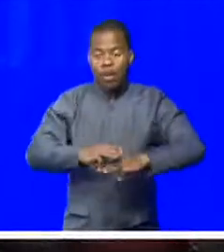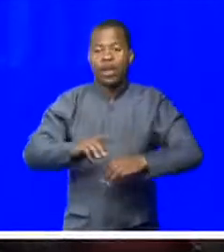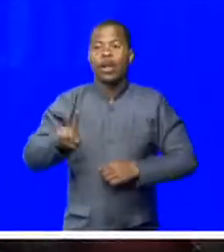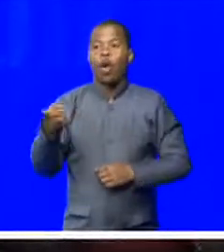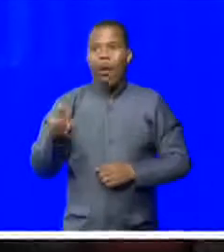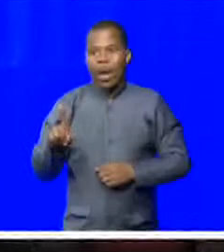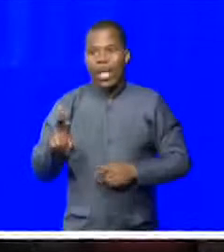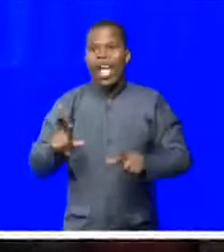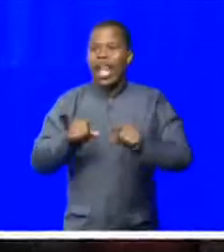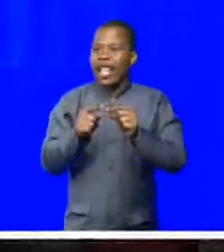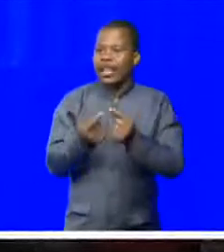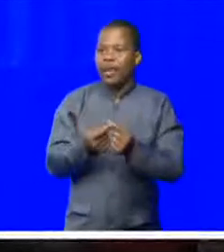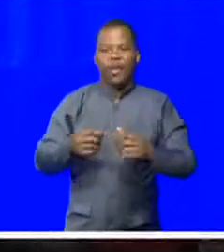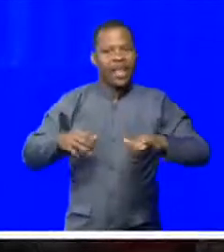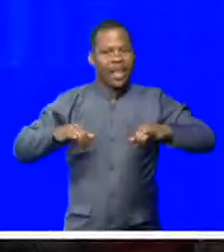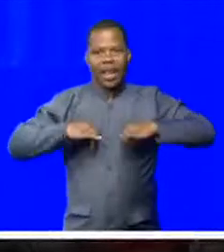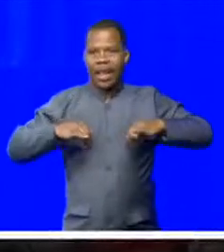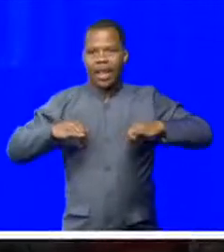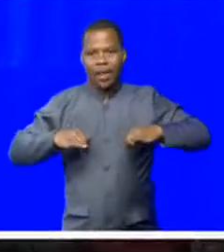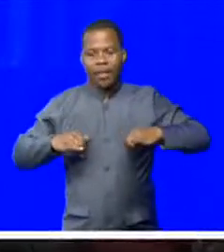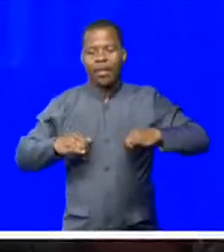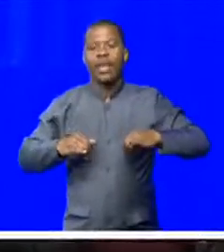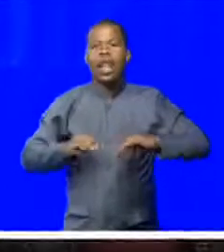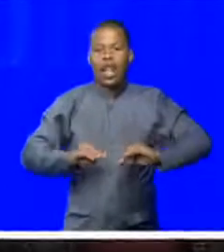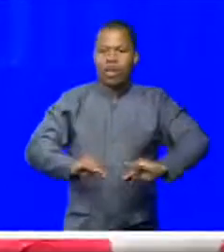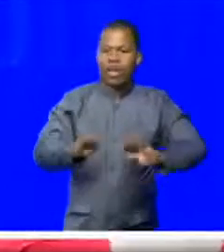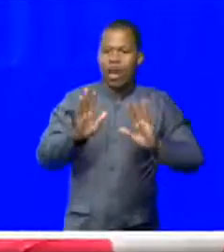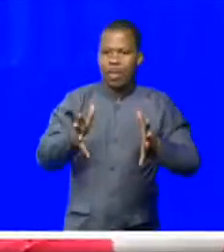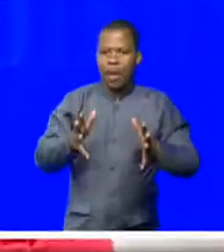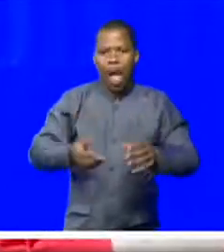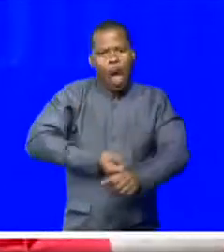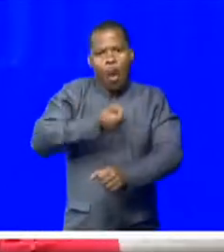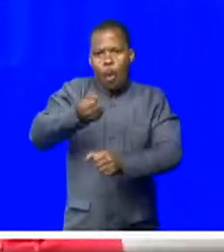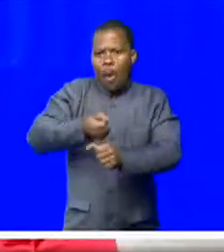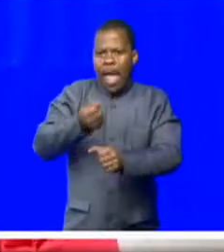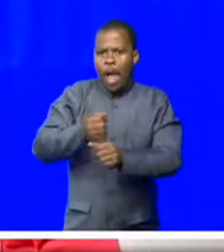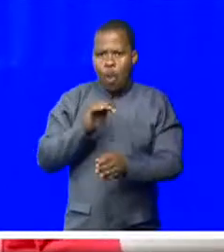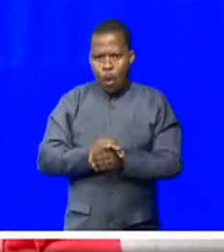Balungile abadlali bethu bokhoshi bawendile umsebenzi